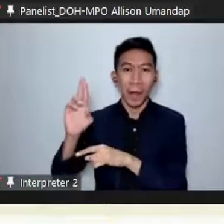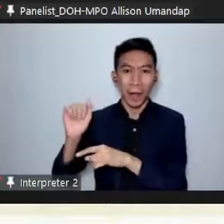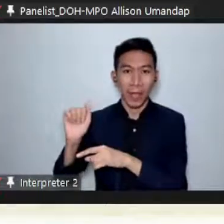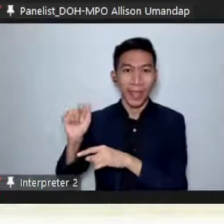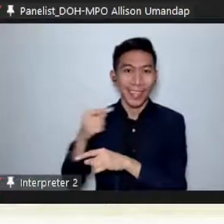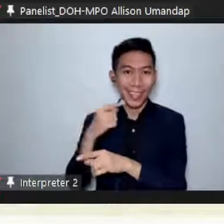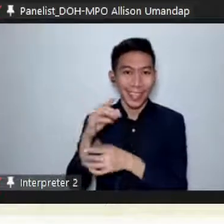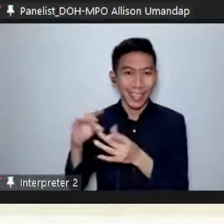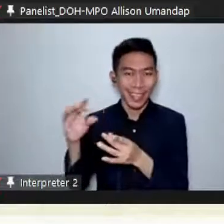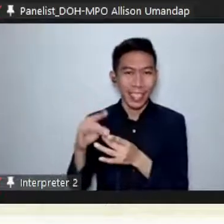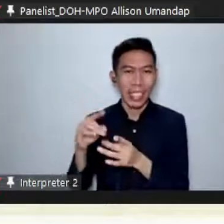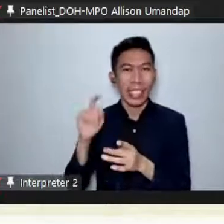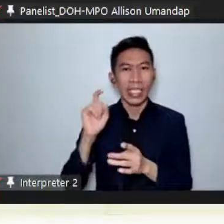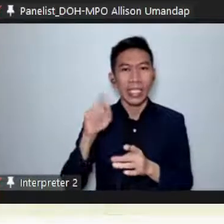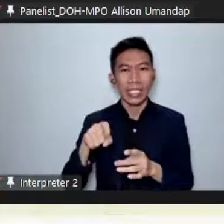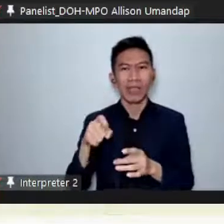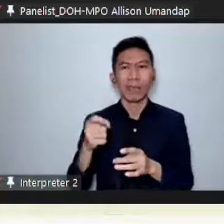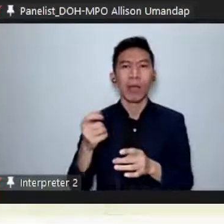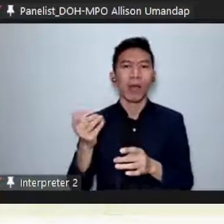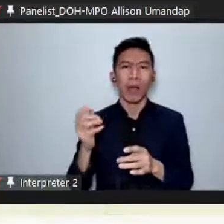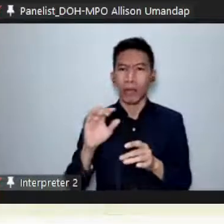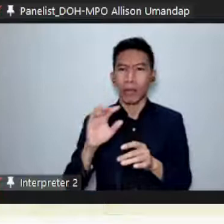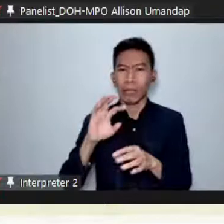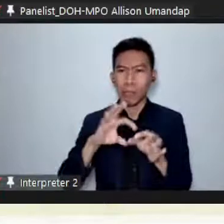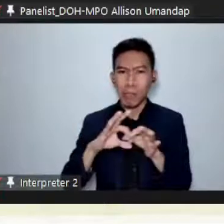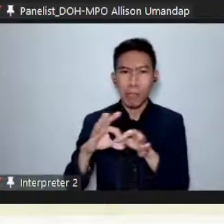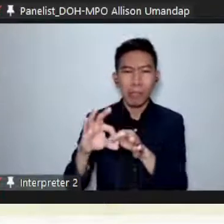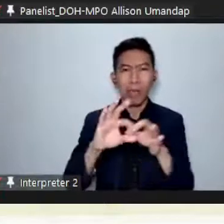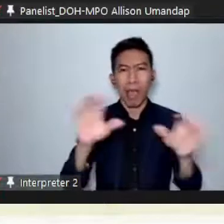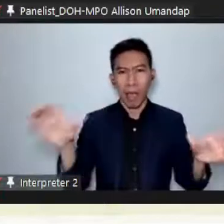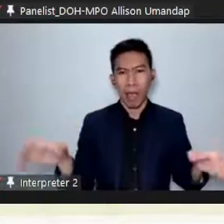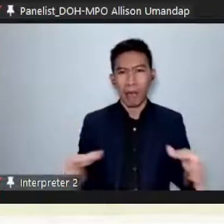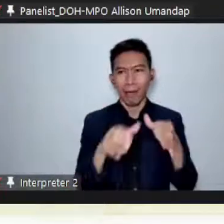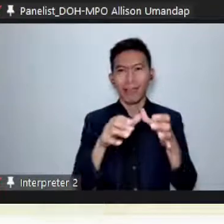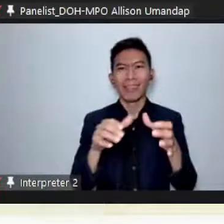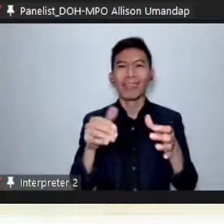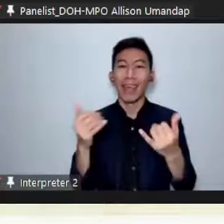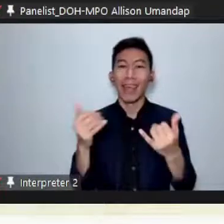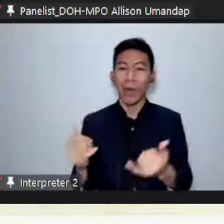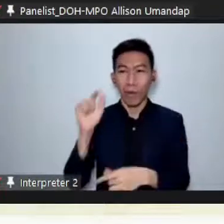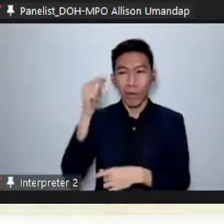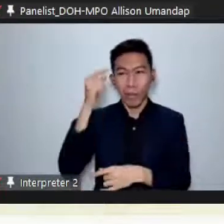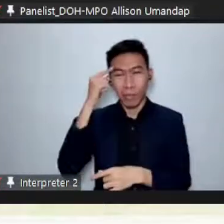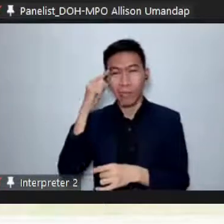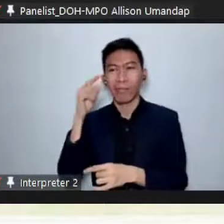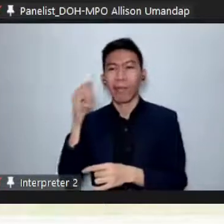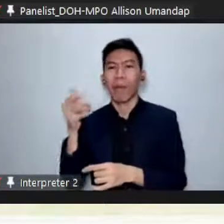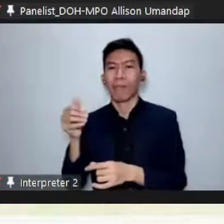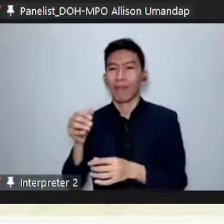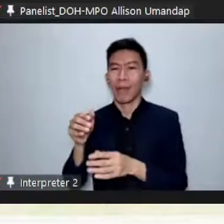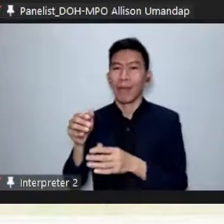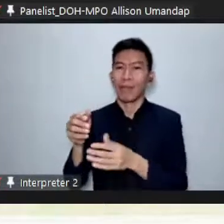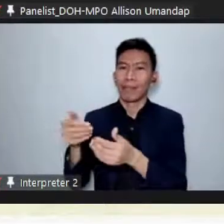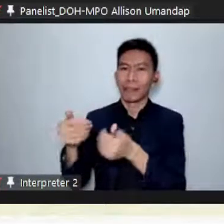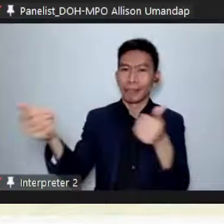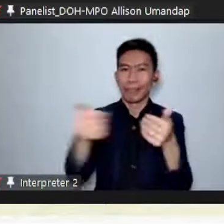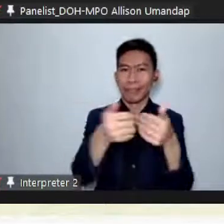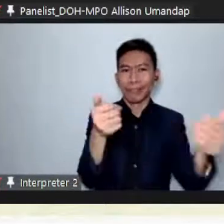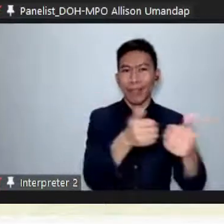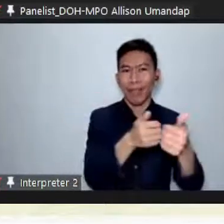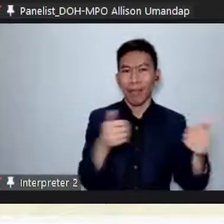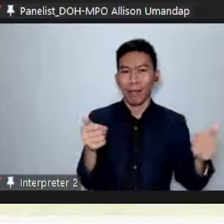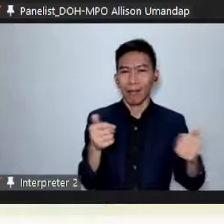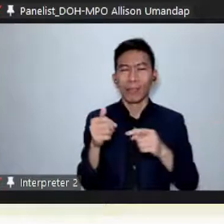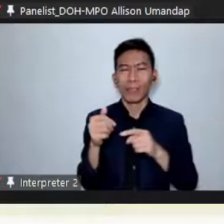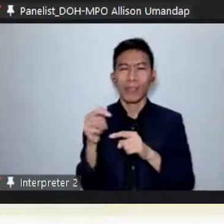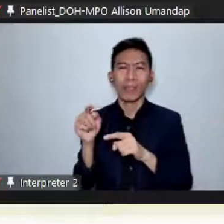of the silos, institutional silos, not just among government agencies, but within the DOH. No? It's a maze